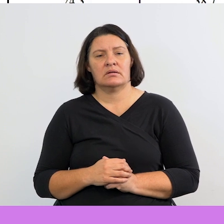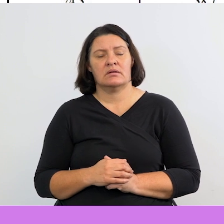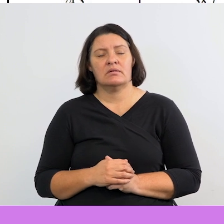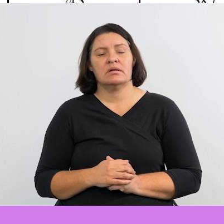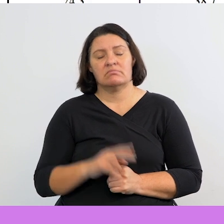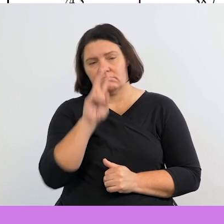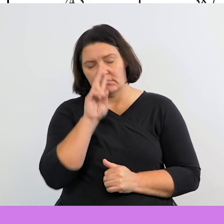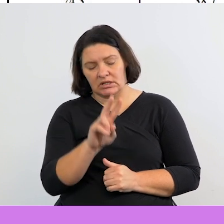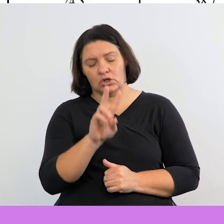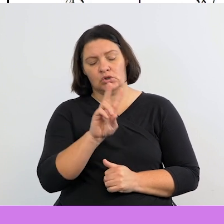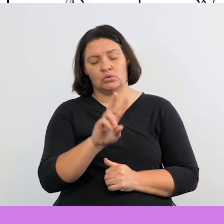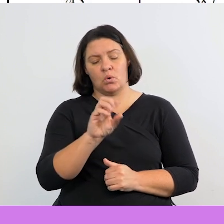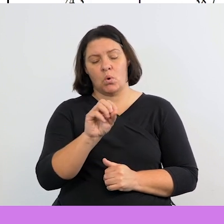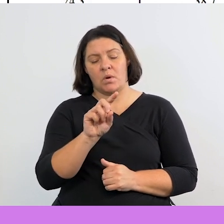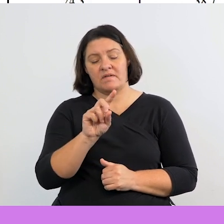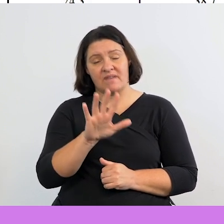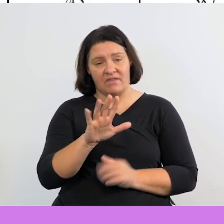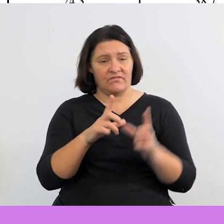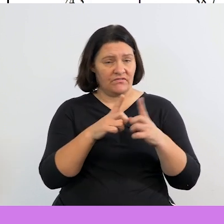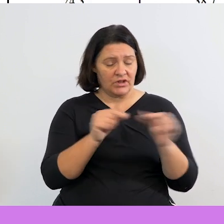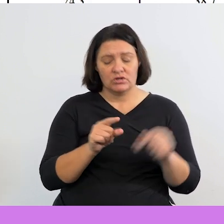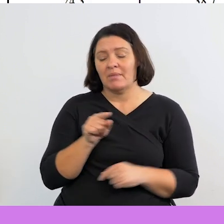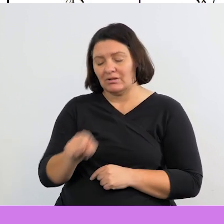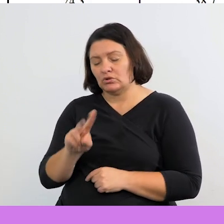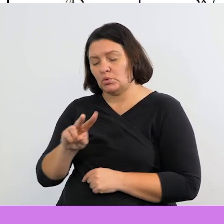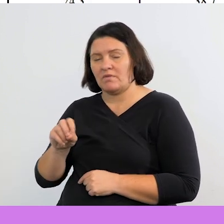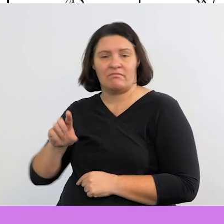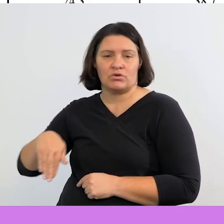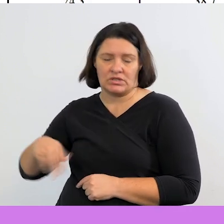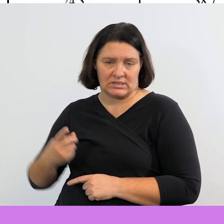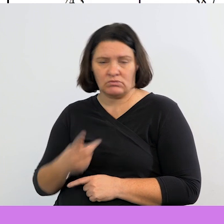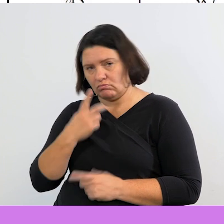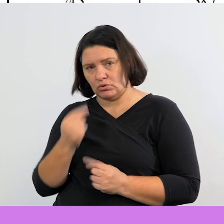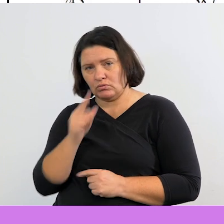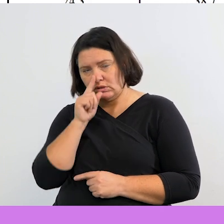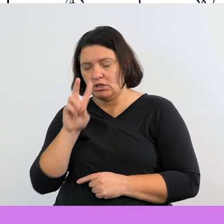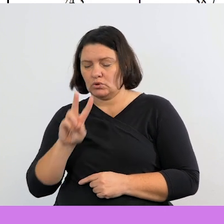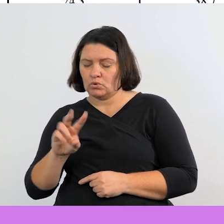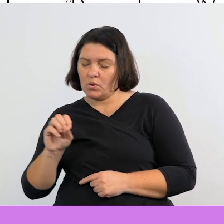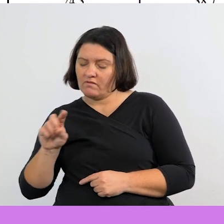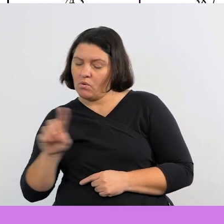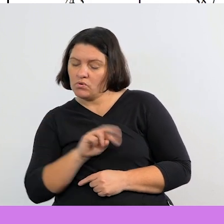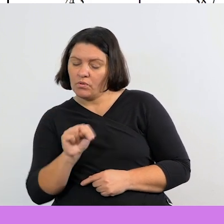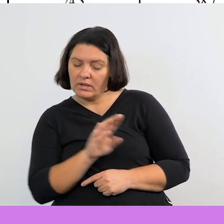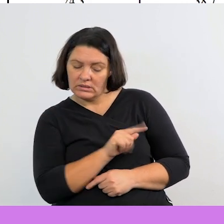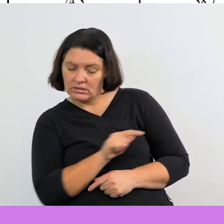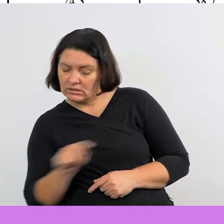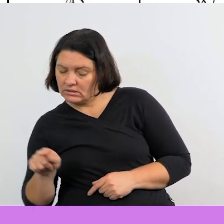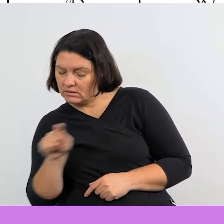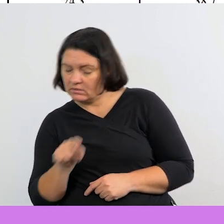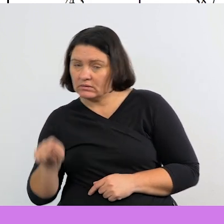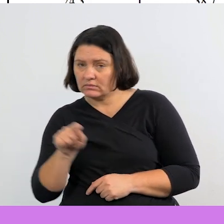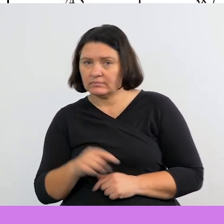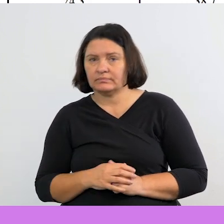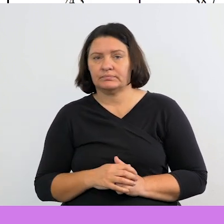province. Northwest province, we'll see we have to complete for the year 2014. So here's our Northwest